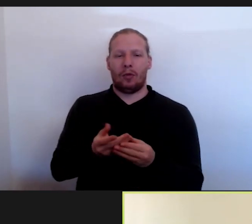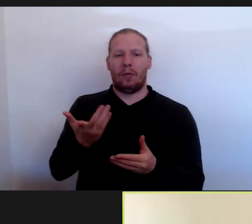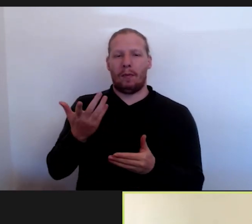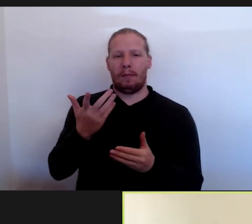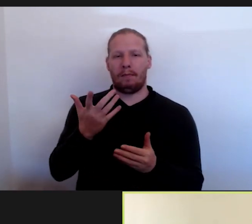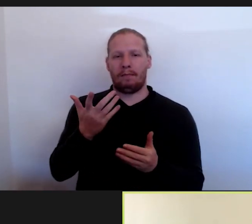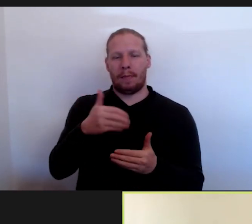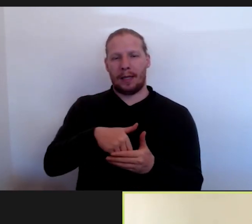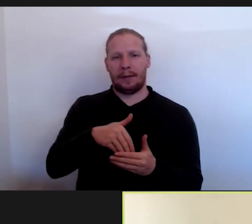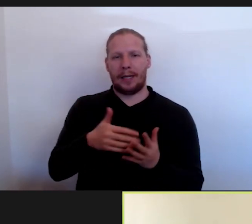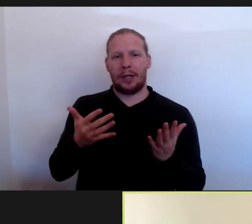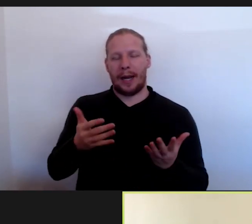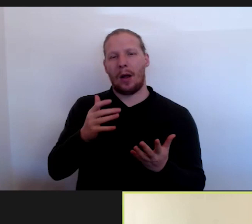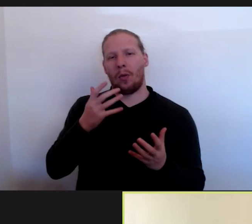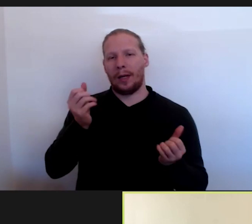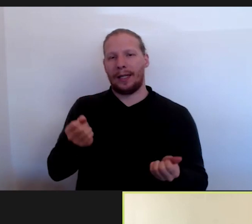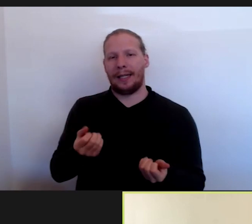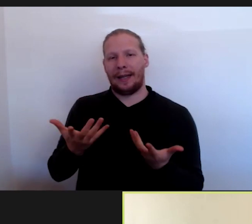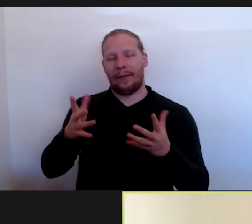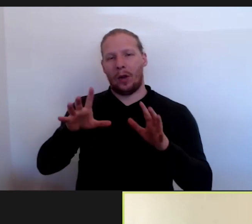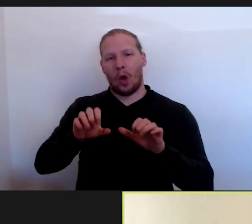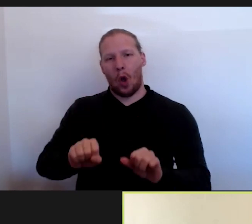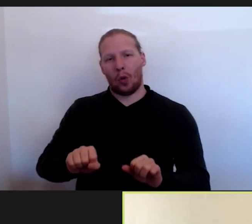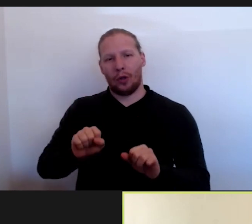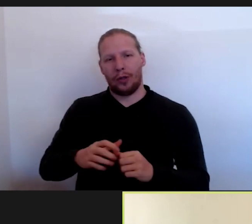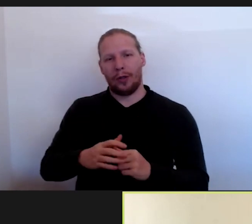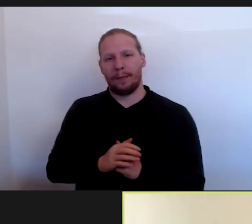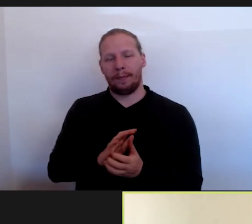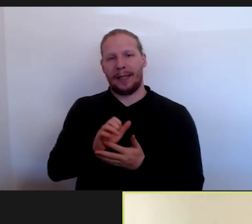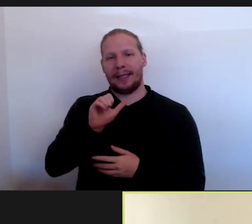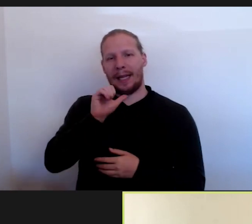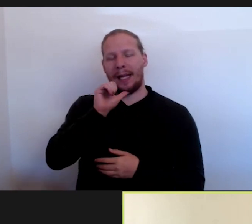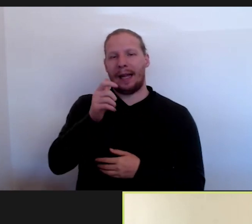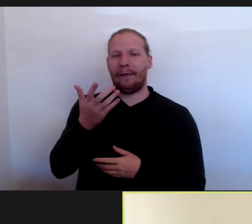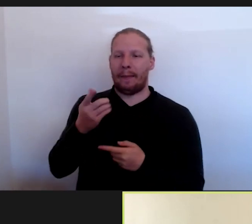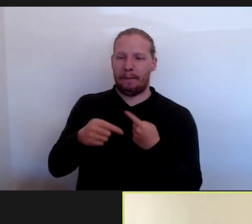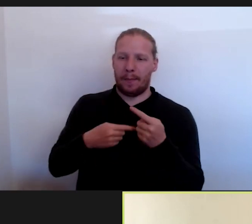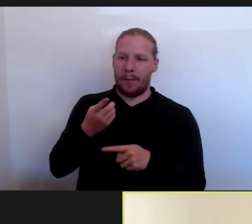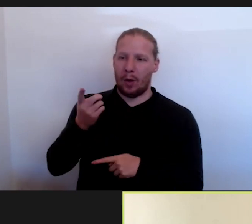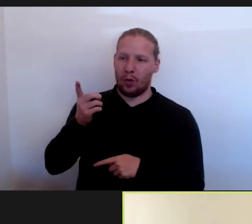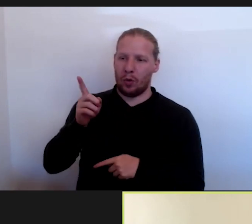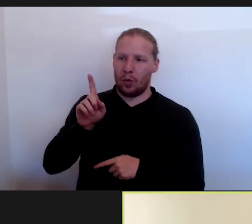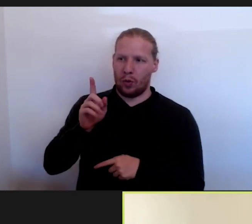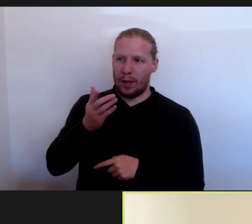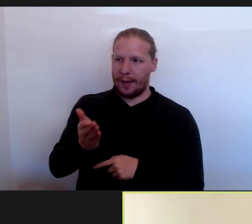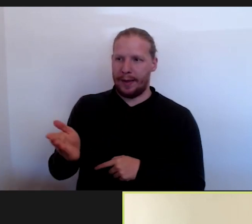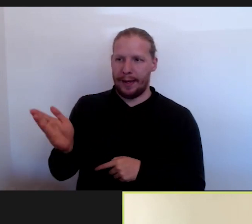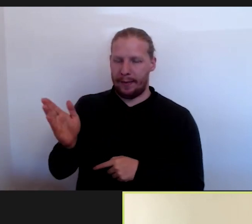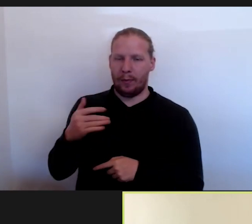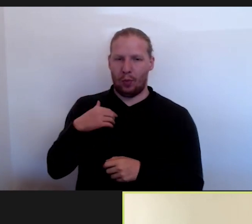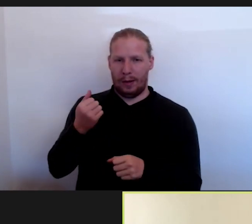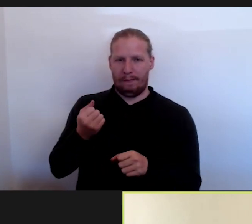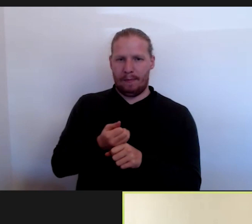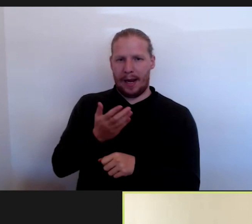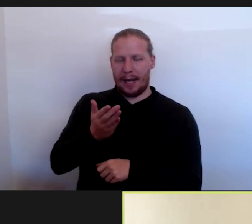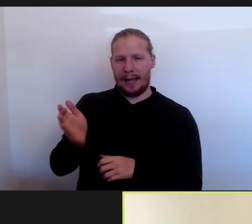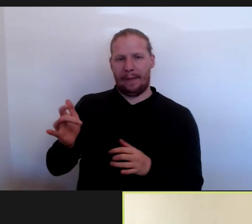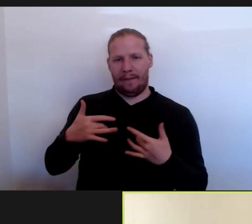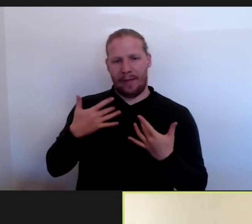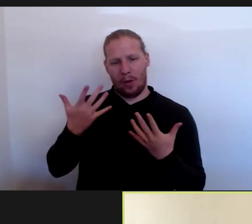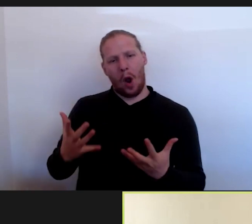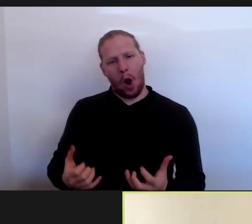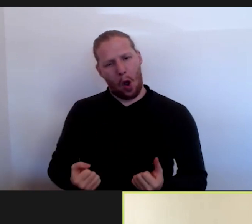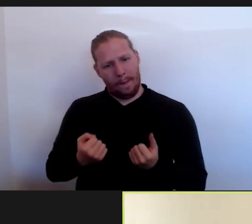it is about us, do we then make the people feel that they own this space? And do we then make the people safe to speak